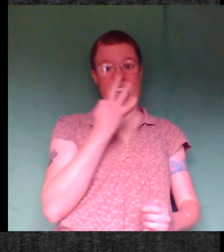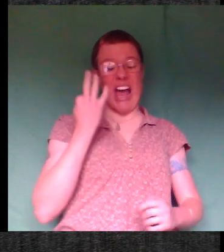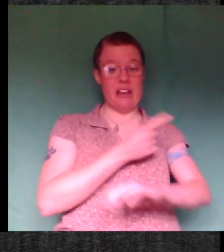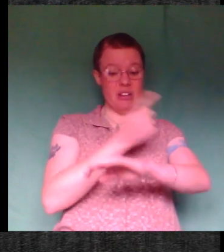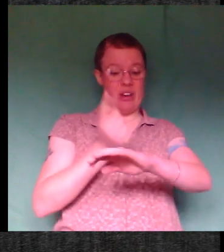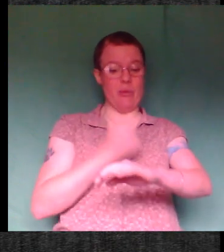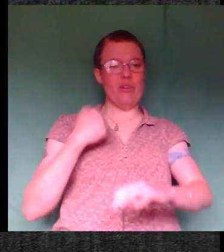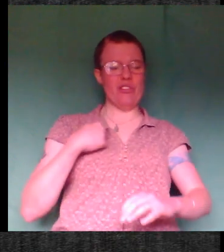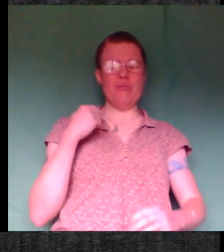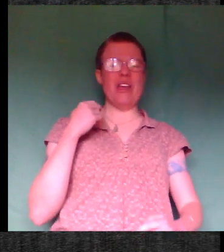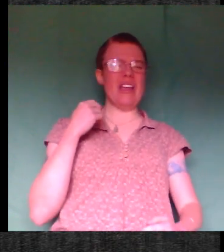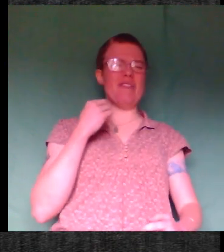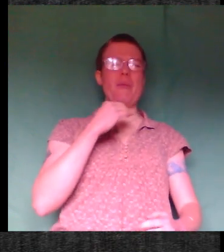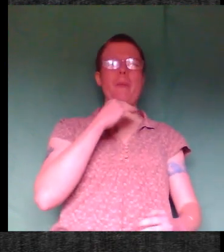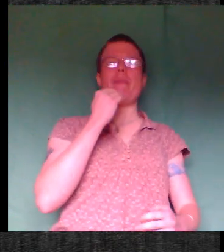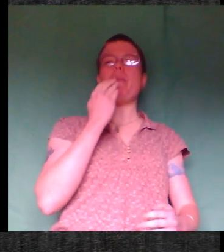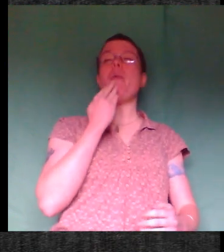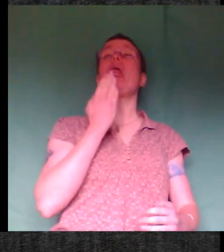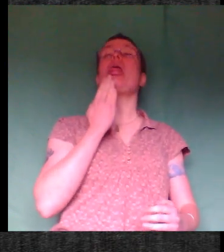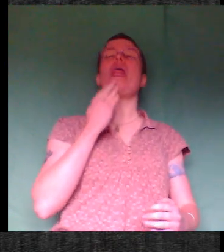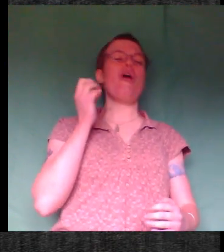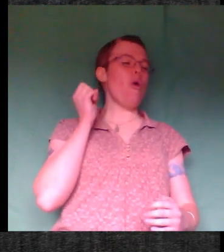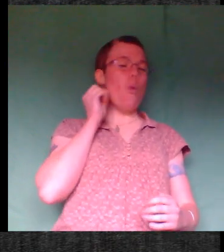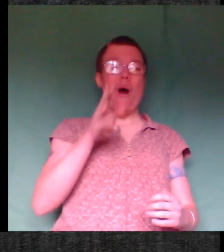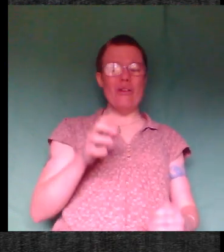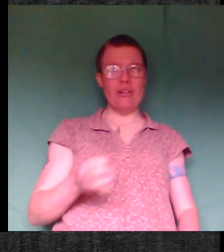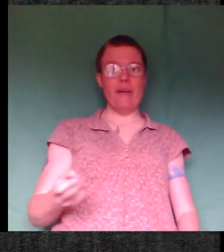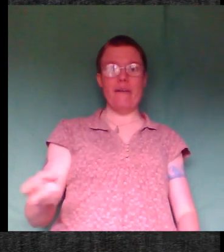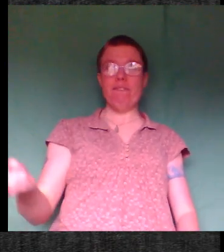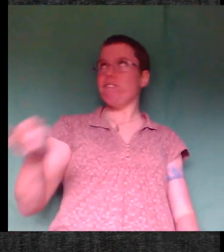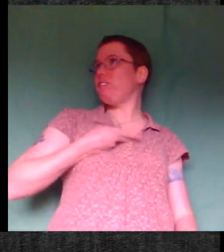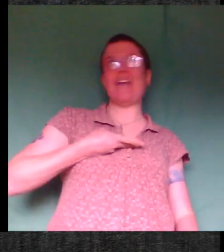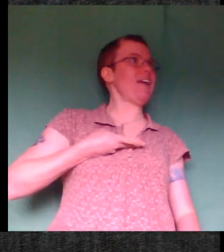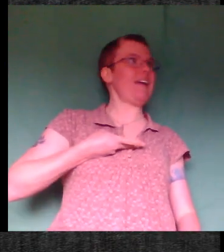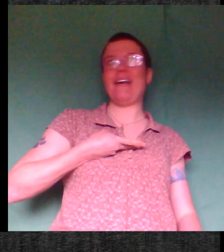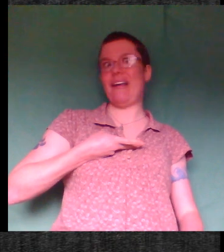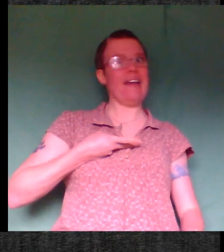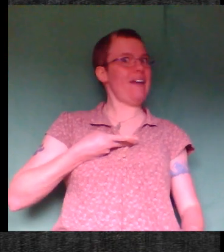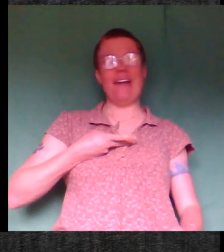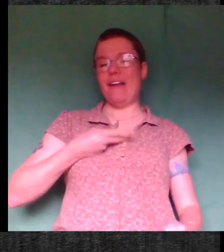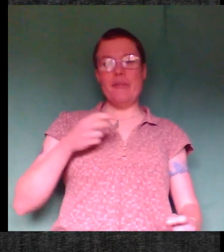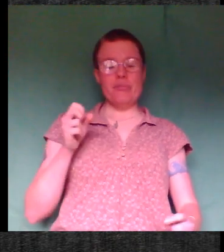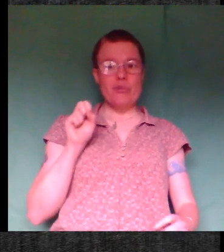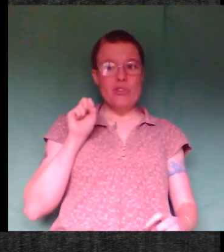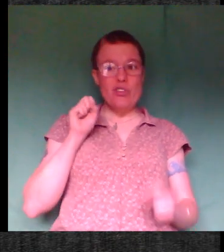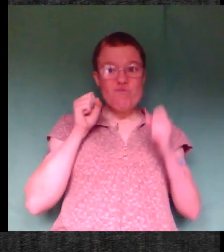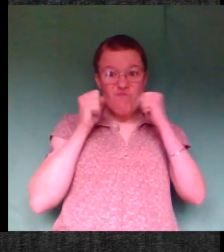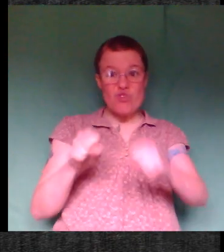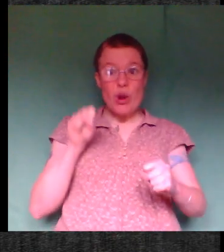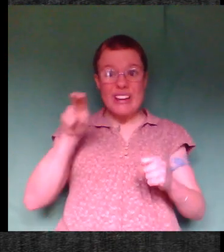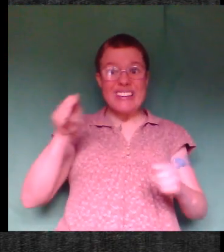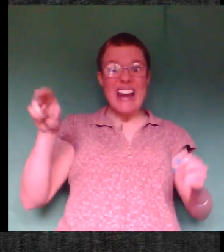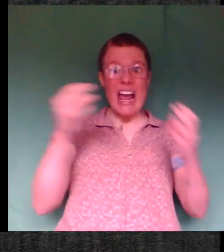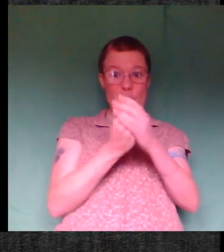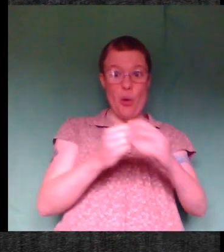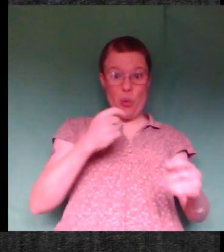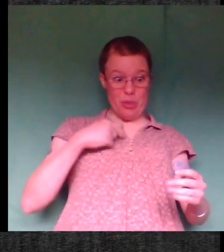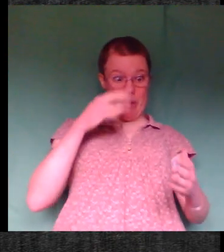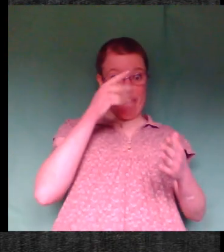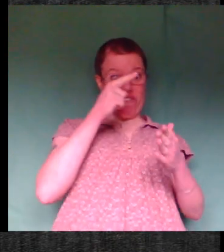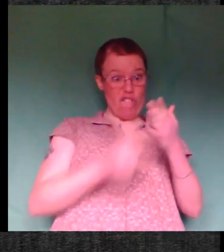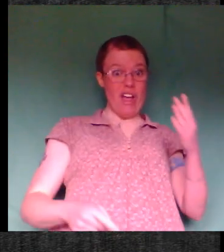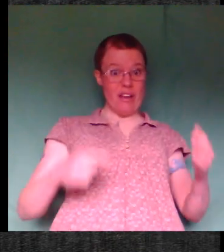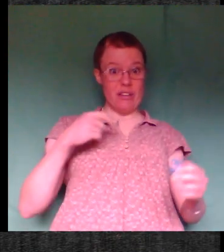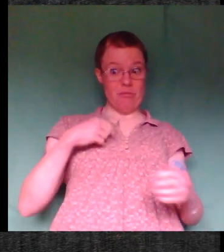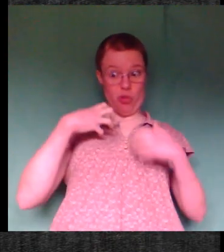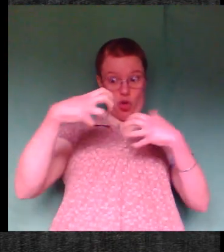Come on. I can't believe I'm being hit on by the famous Solid Snake. But I'm surprised. You're very frank